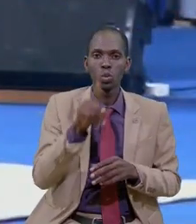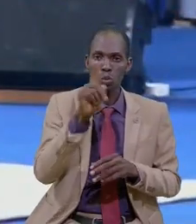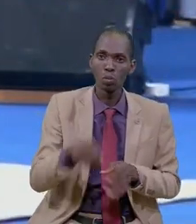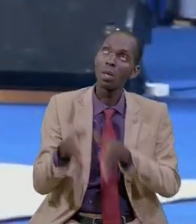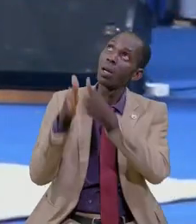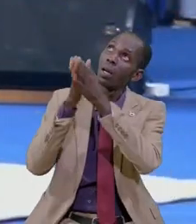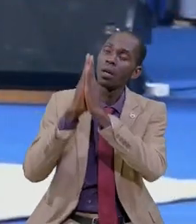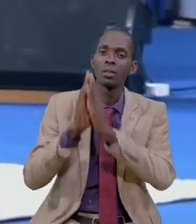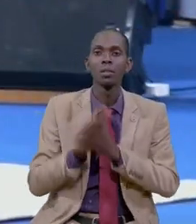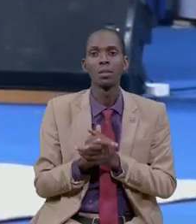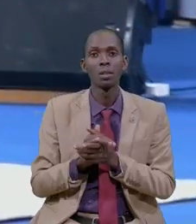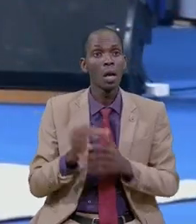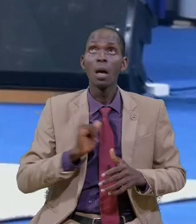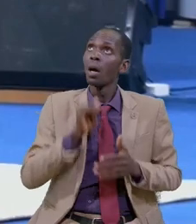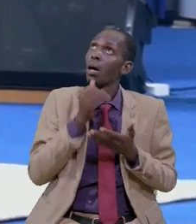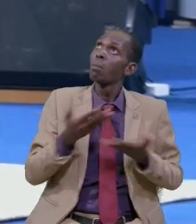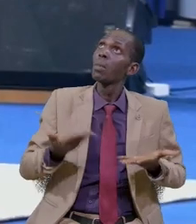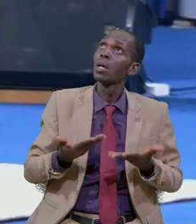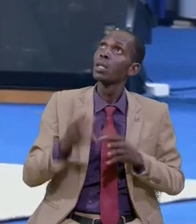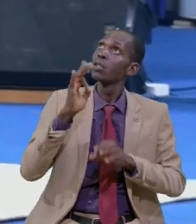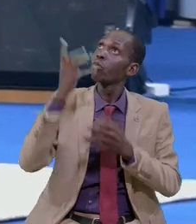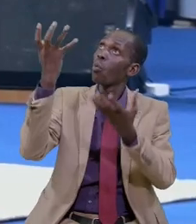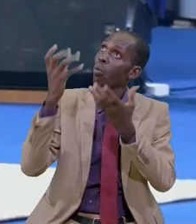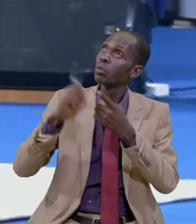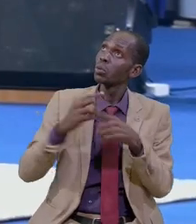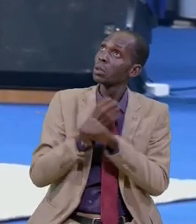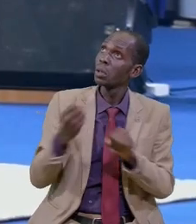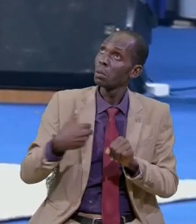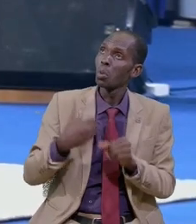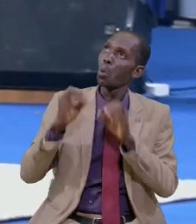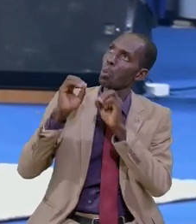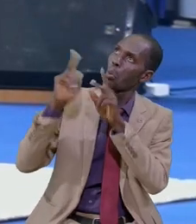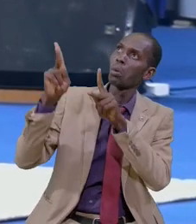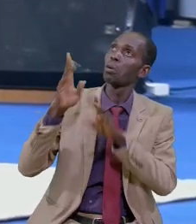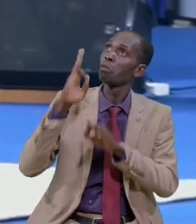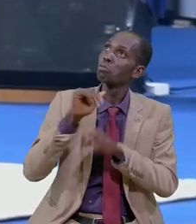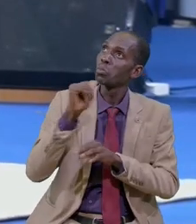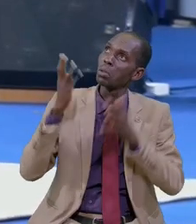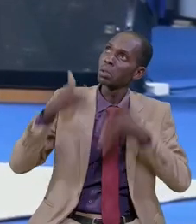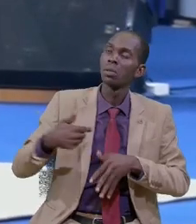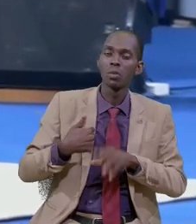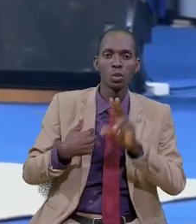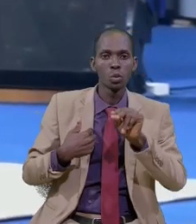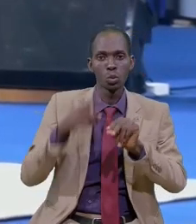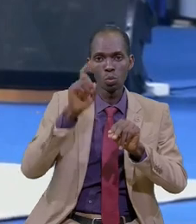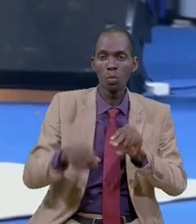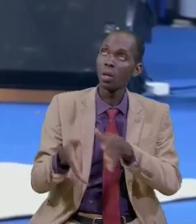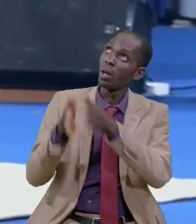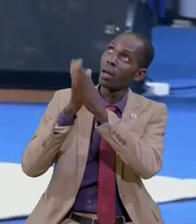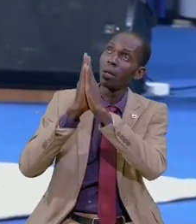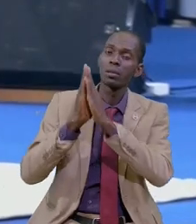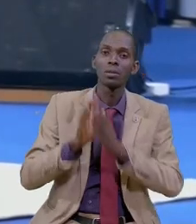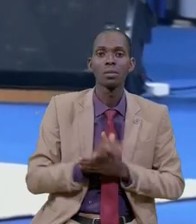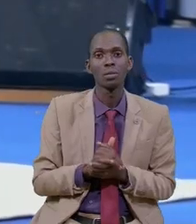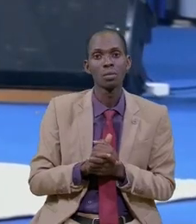tu dois demander. I'm here. If he wants to save me, let him save me. No, you will ask. Tu ne vas pas dire bon. S'il veut me sauver, je suis là. Hein.